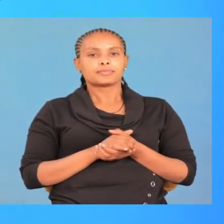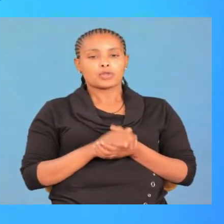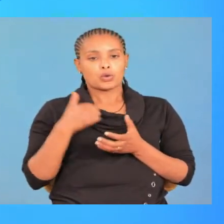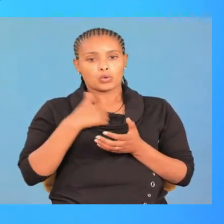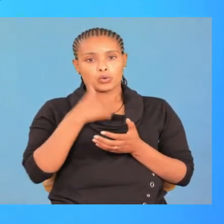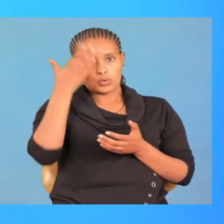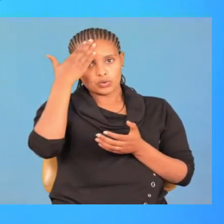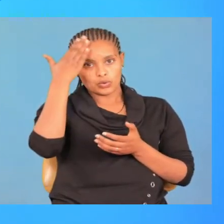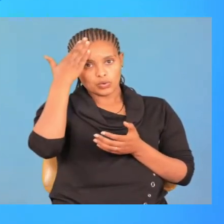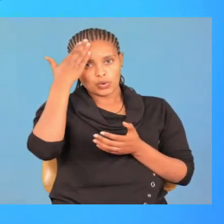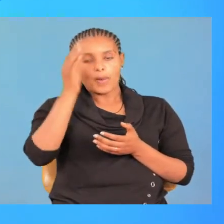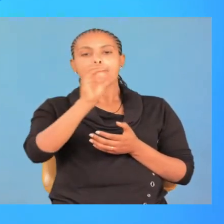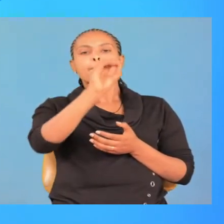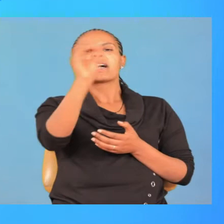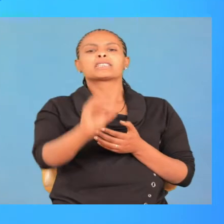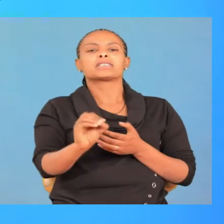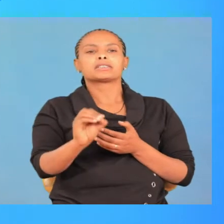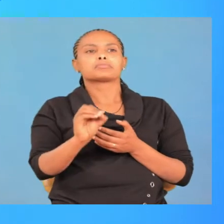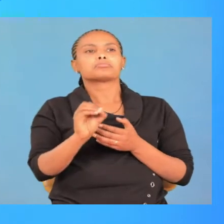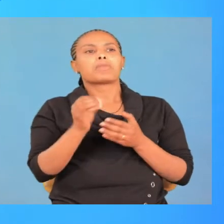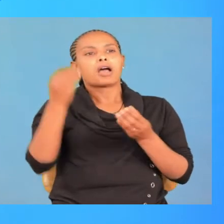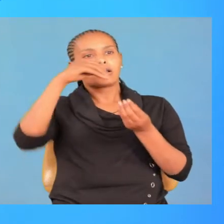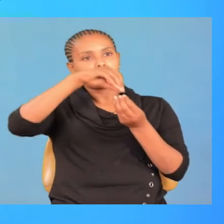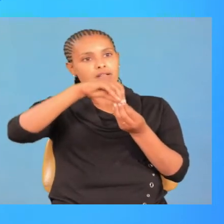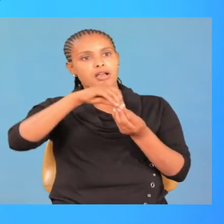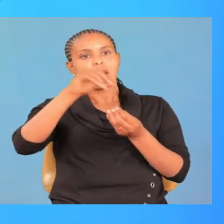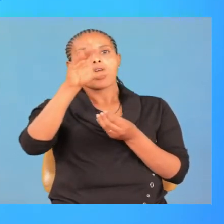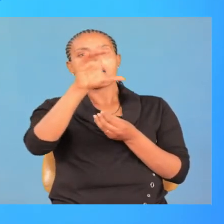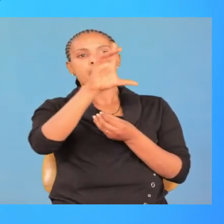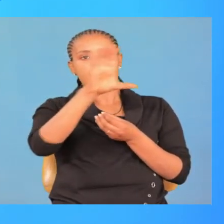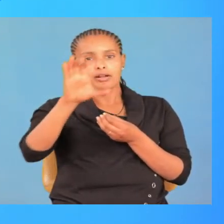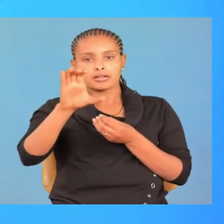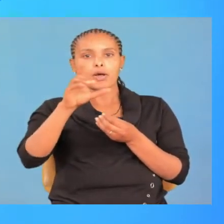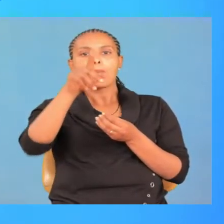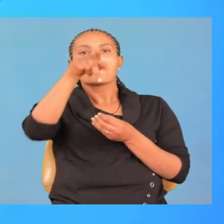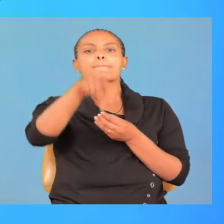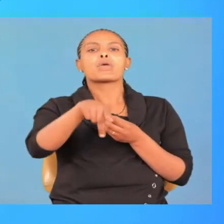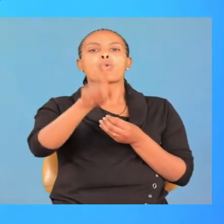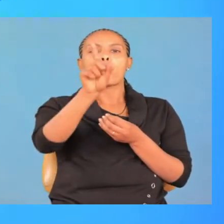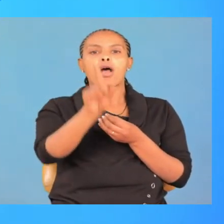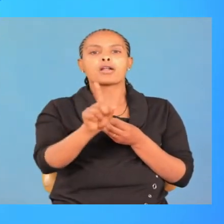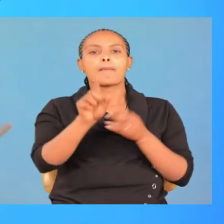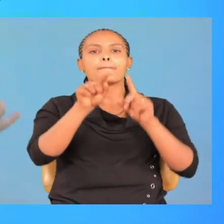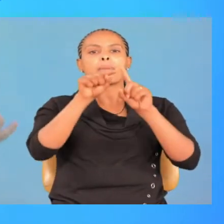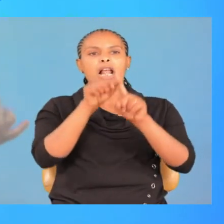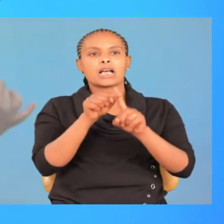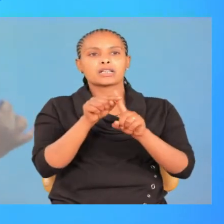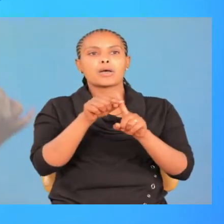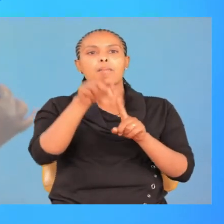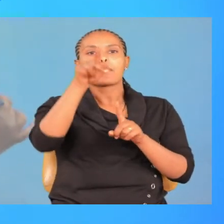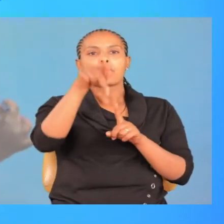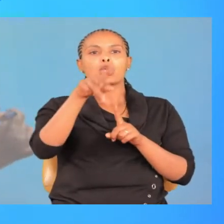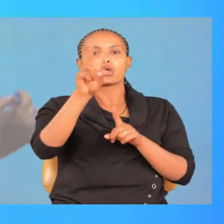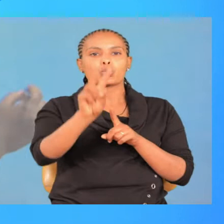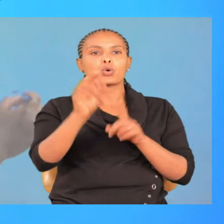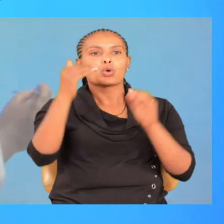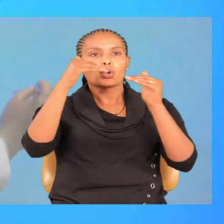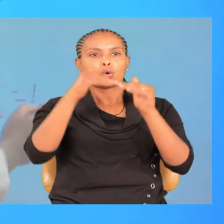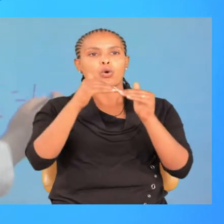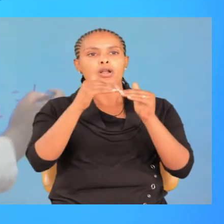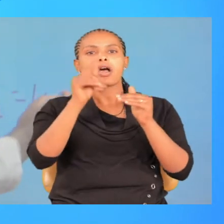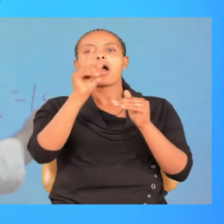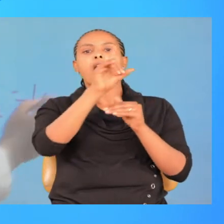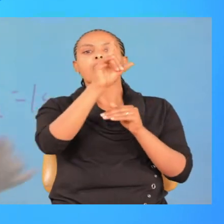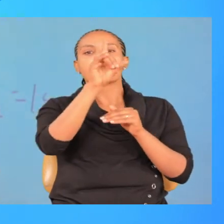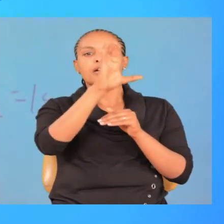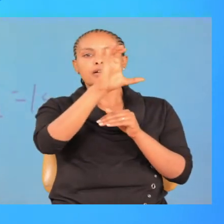We know that percent abundance add up to give 100. P1 plus P2 equal